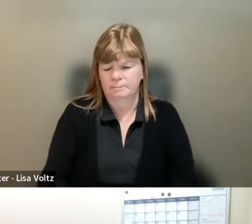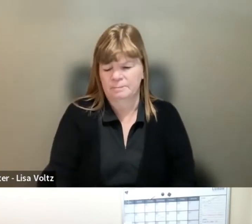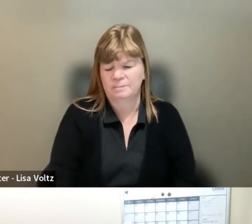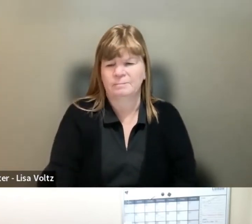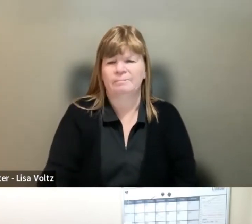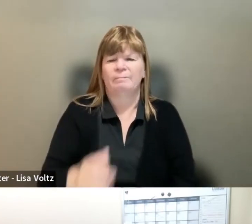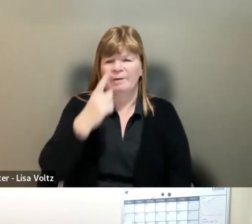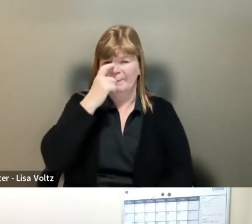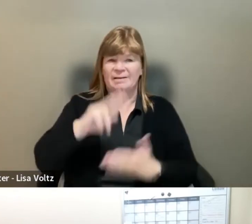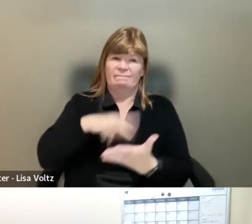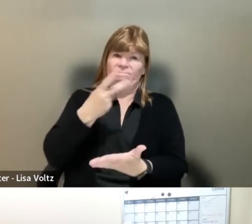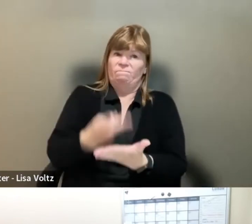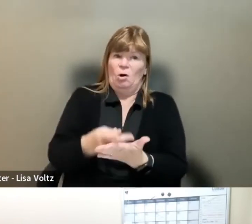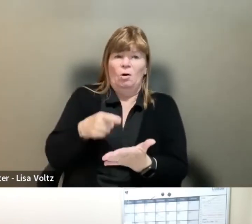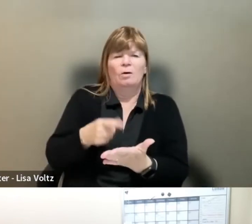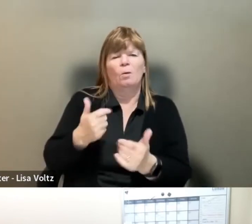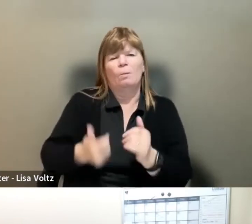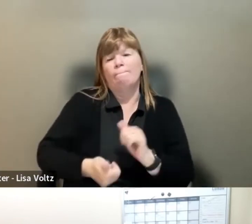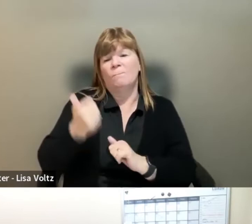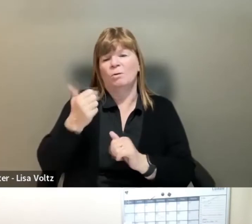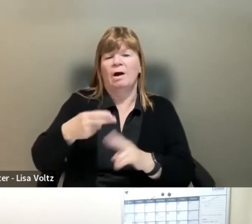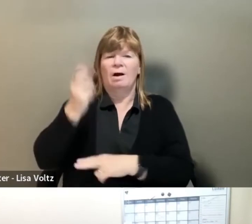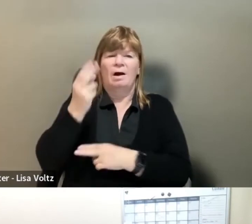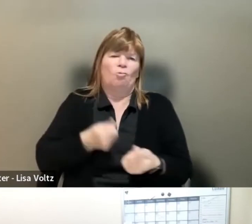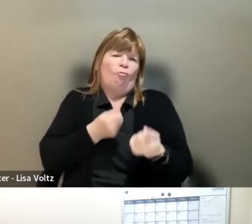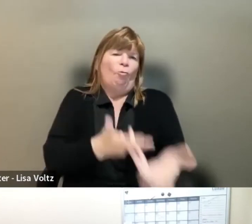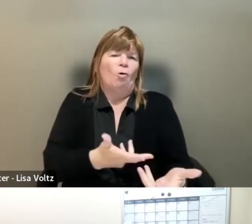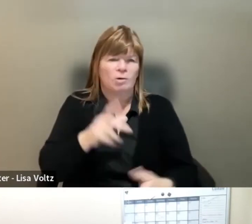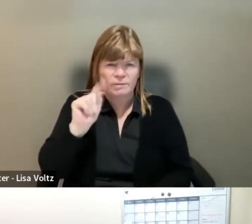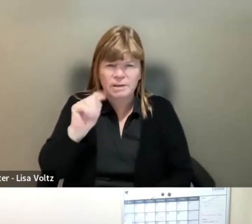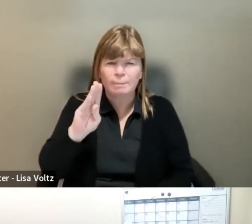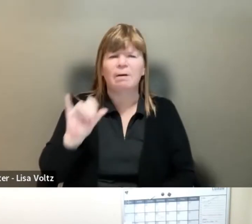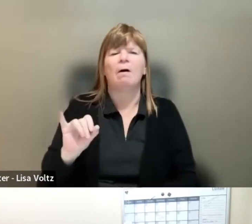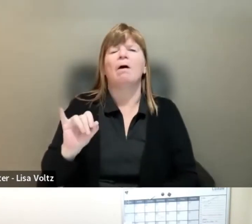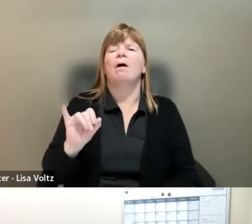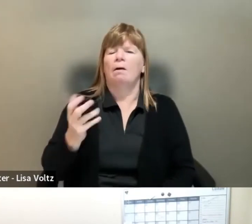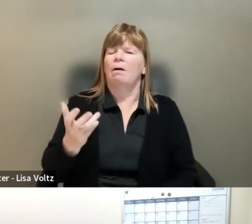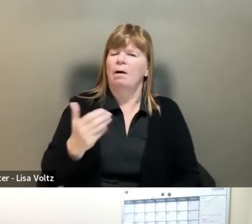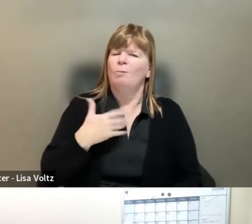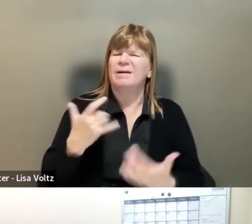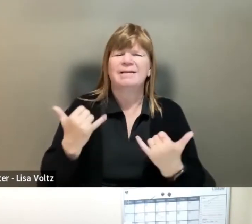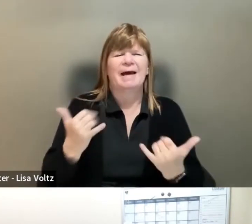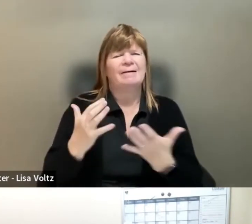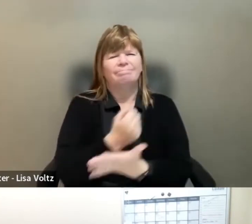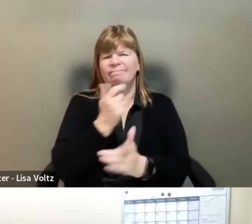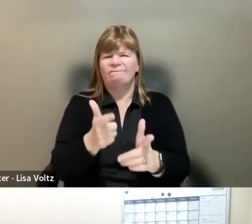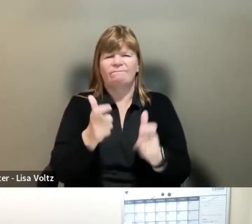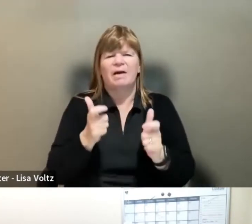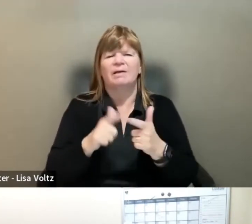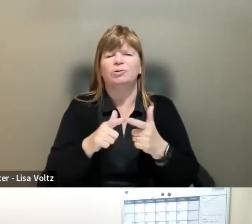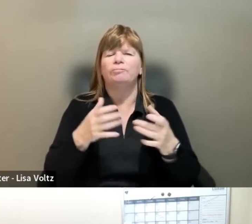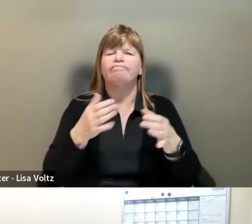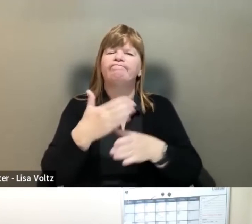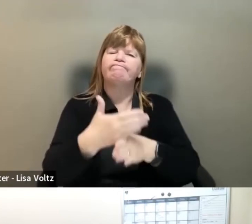falls are one of the highest causes of TBIs, I wanted to take this opportunity very quickly just to share